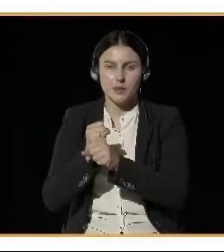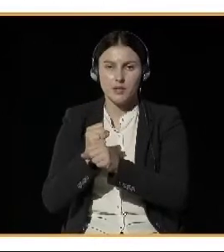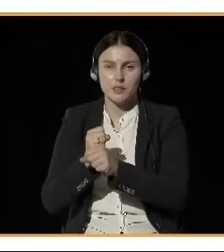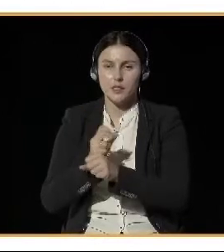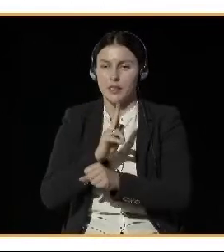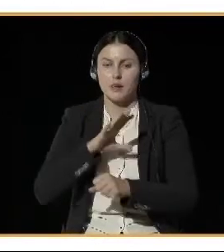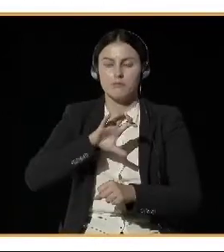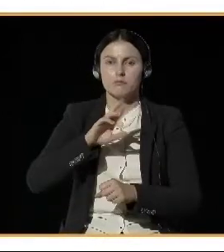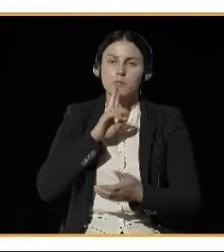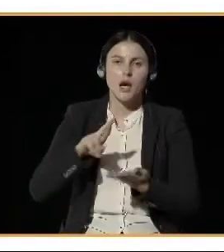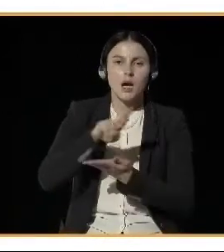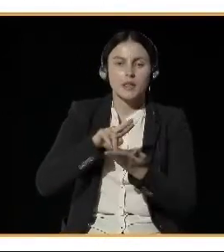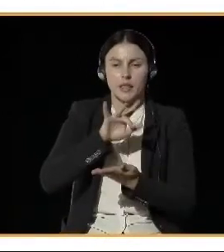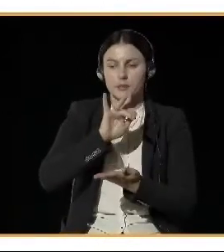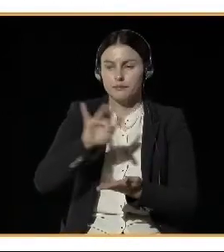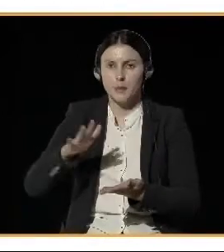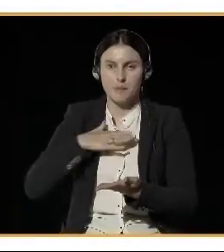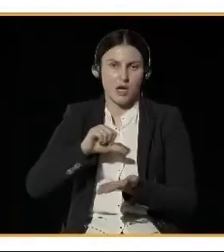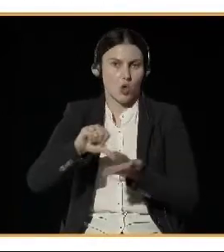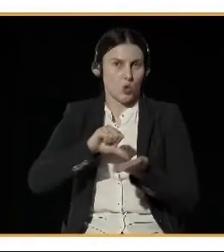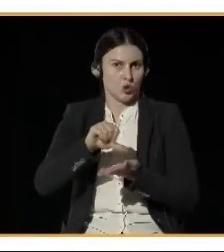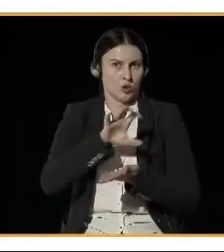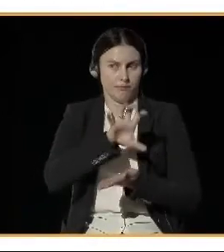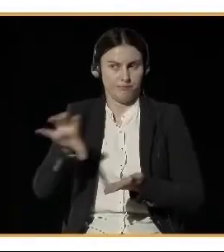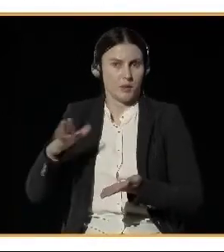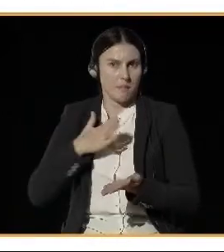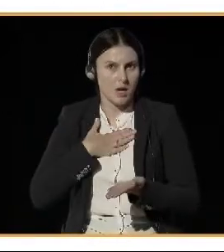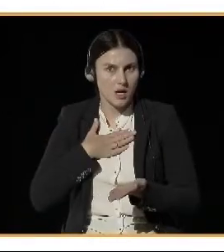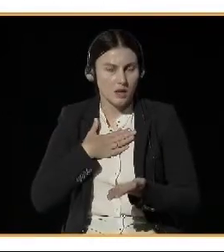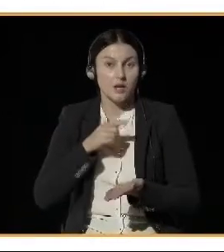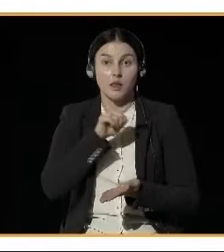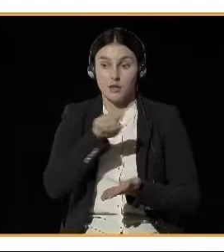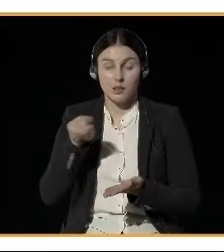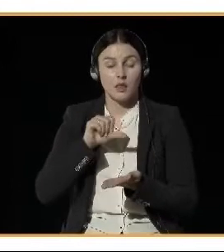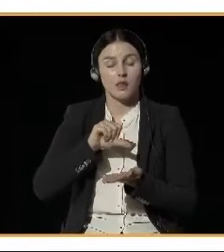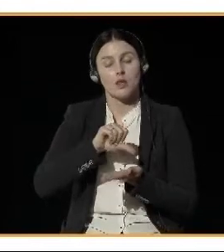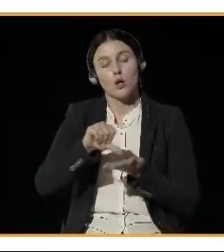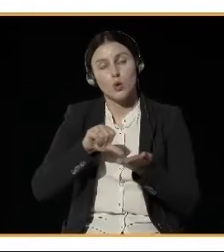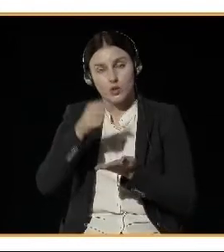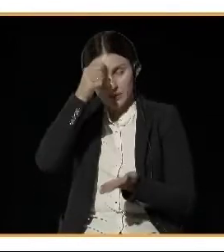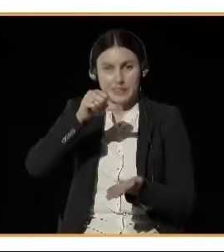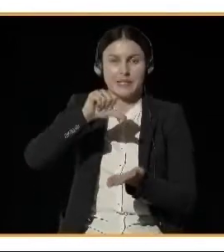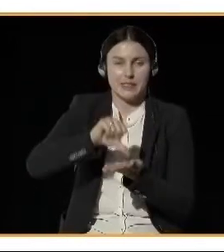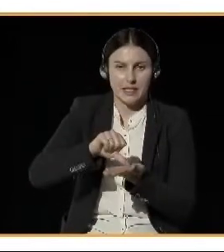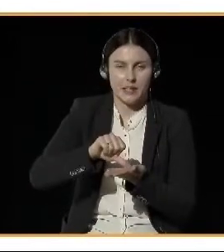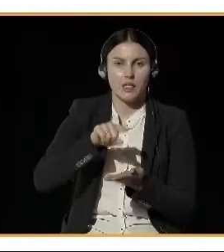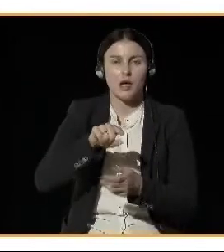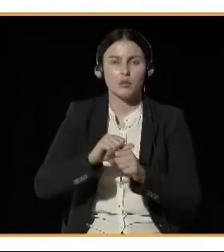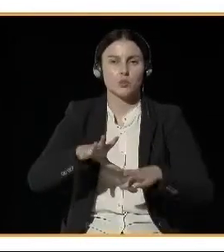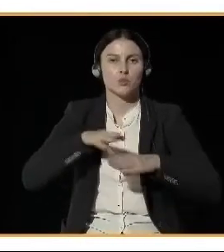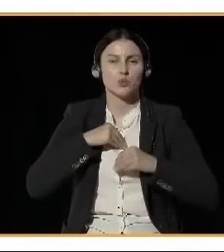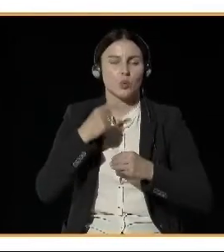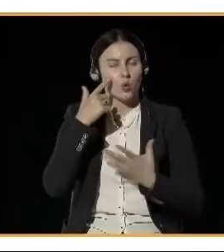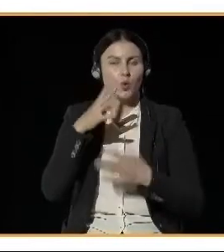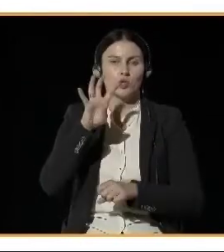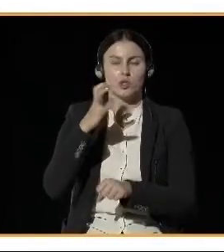locally. They employ over 450 professional